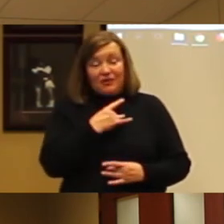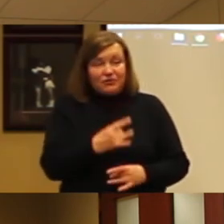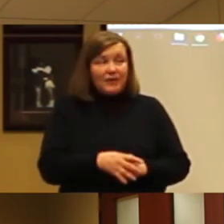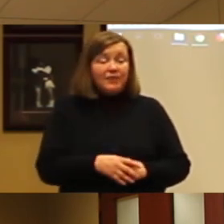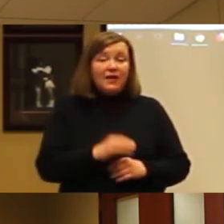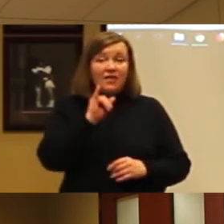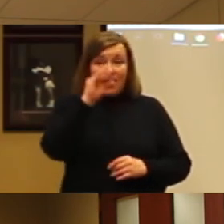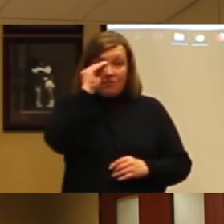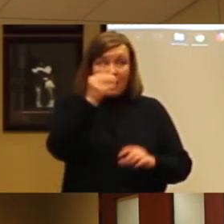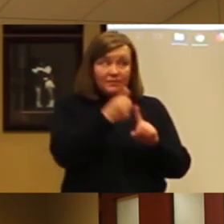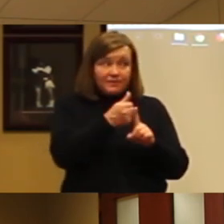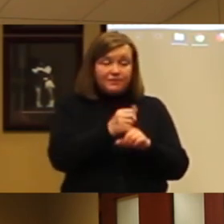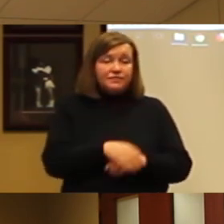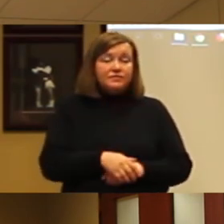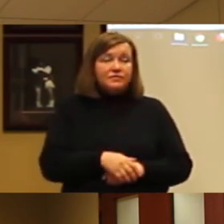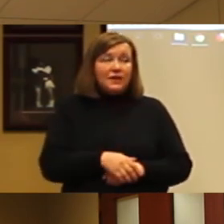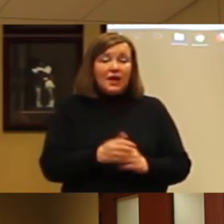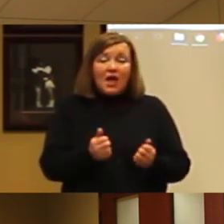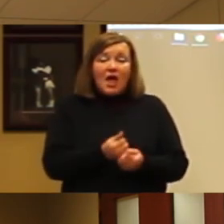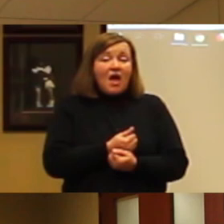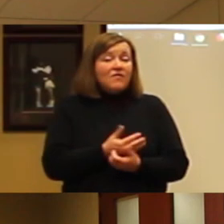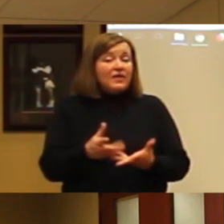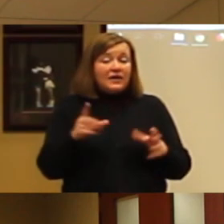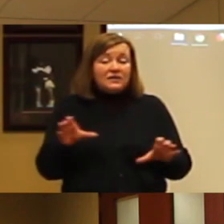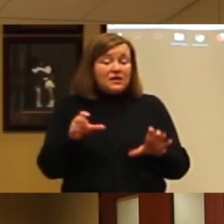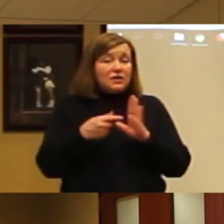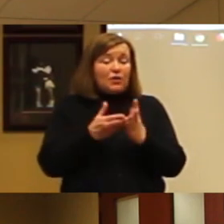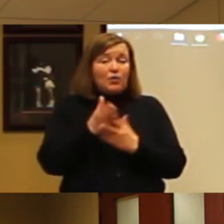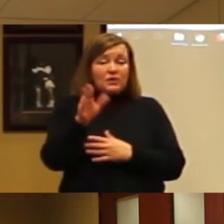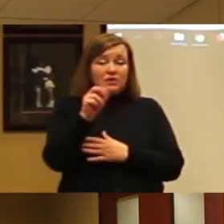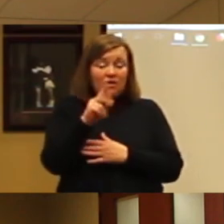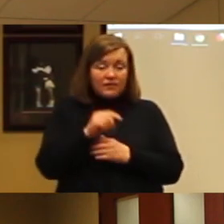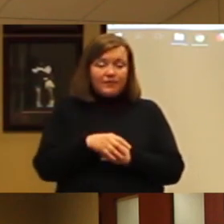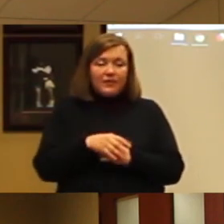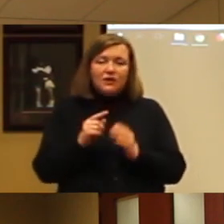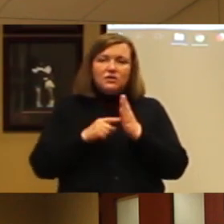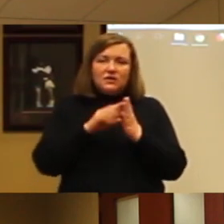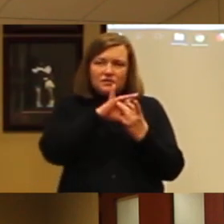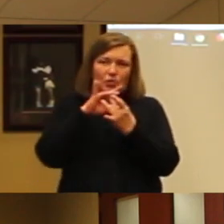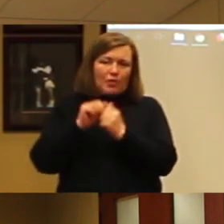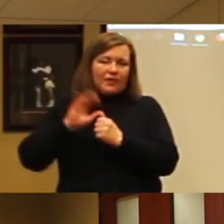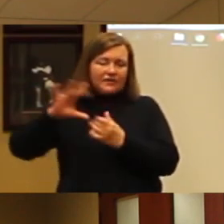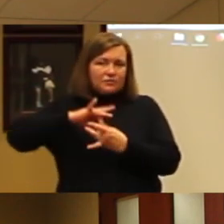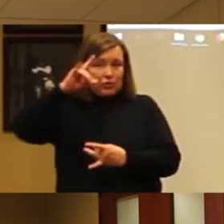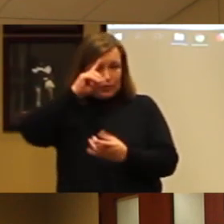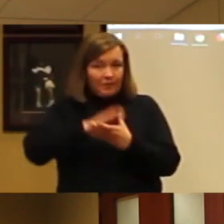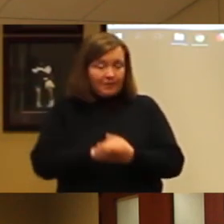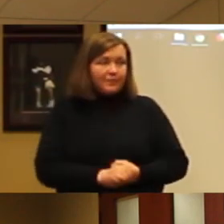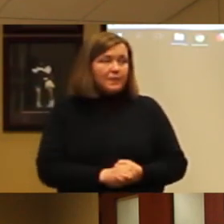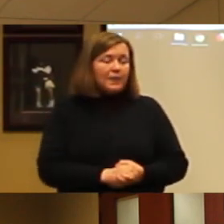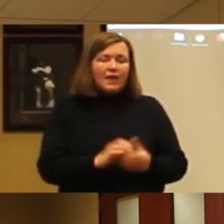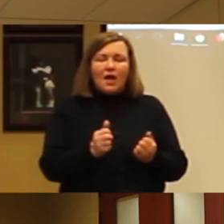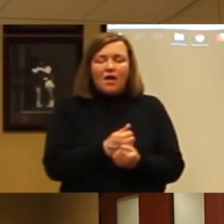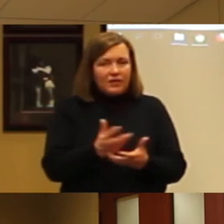also, everything he does in his artwork is symbolic of his spirituality. Absolutely everything. And